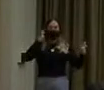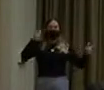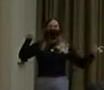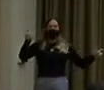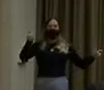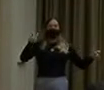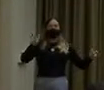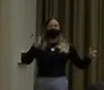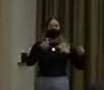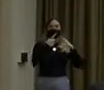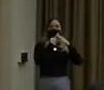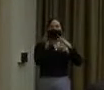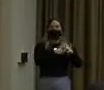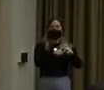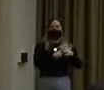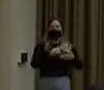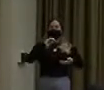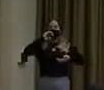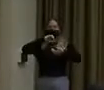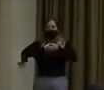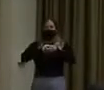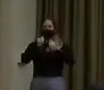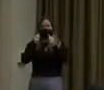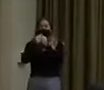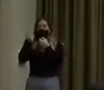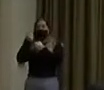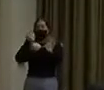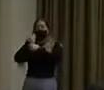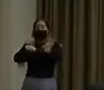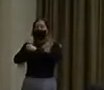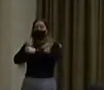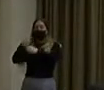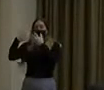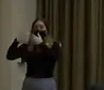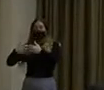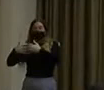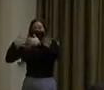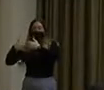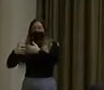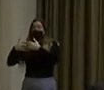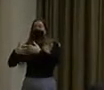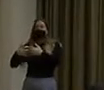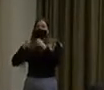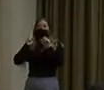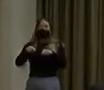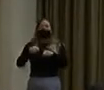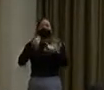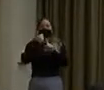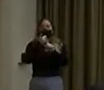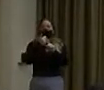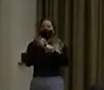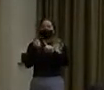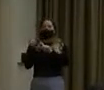partner with manufacturers in order to do some of the manufacturing themselves so that you can get away.